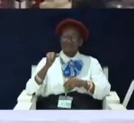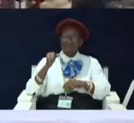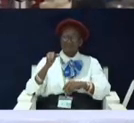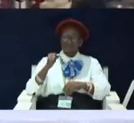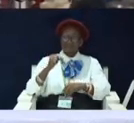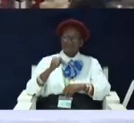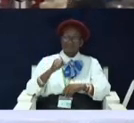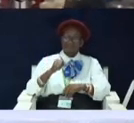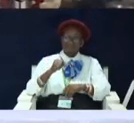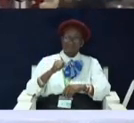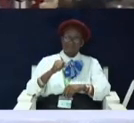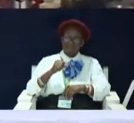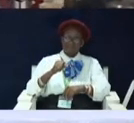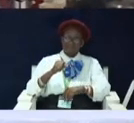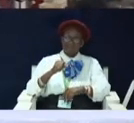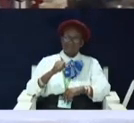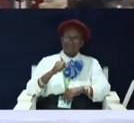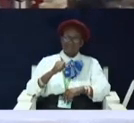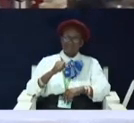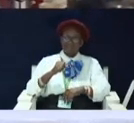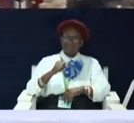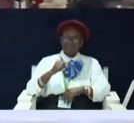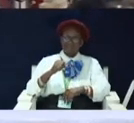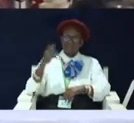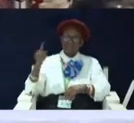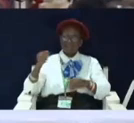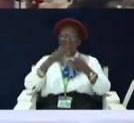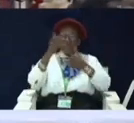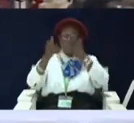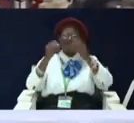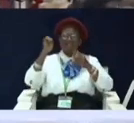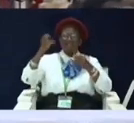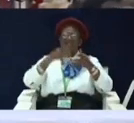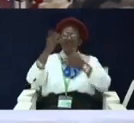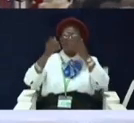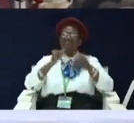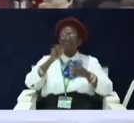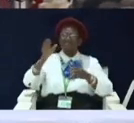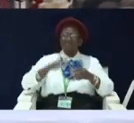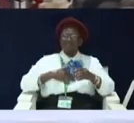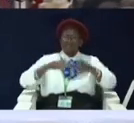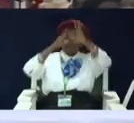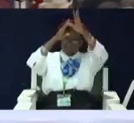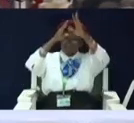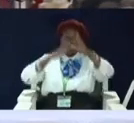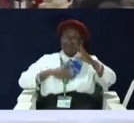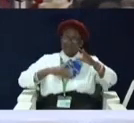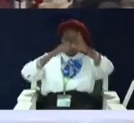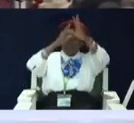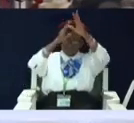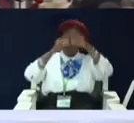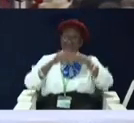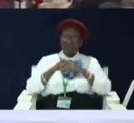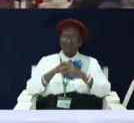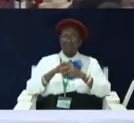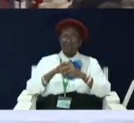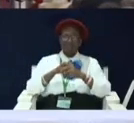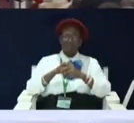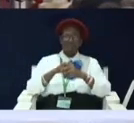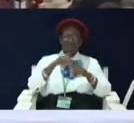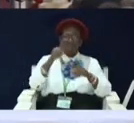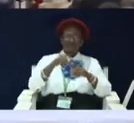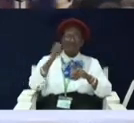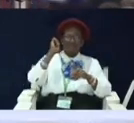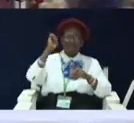cried was, "My father, my father." Oh, to pariwoni baba mi, baba mi. And when he was going